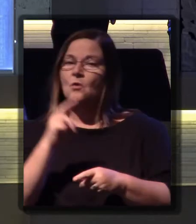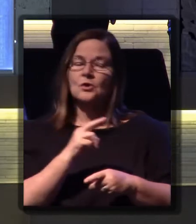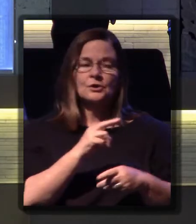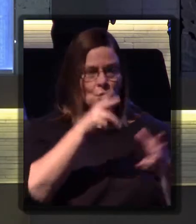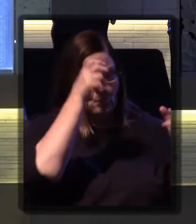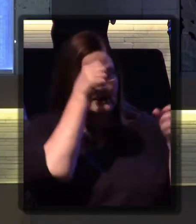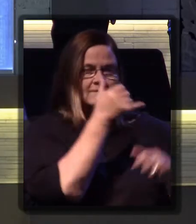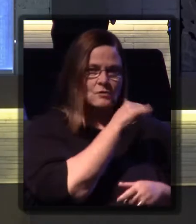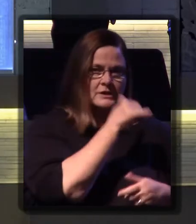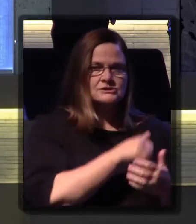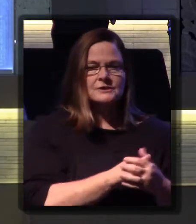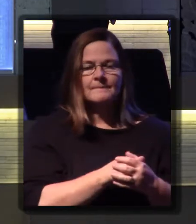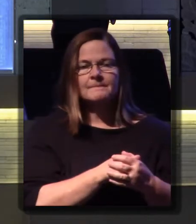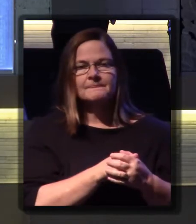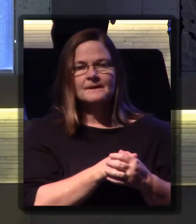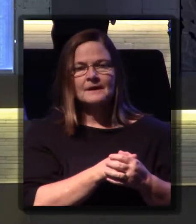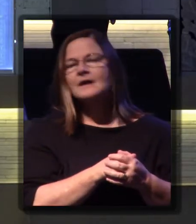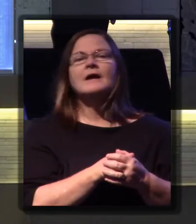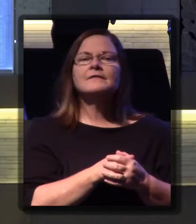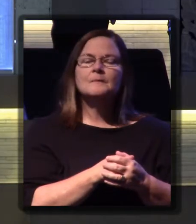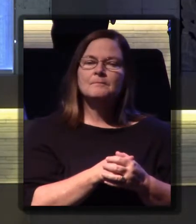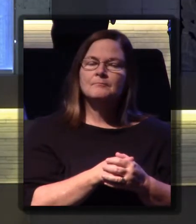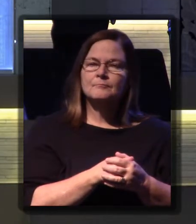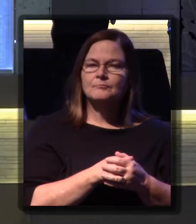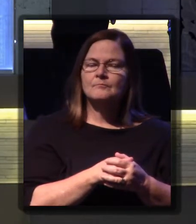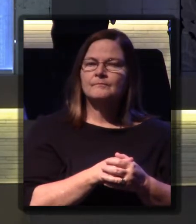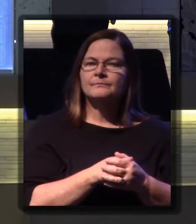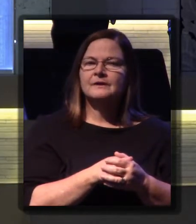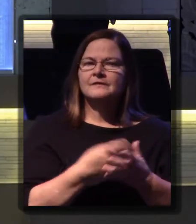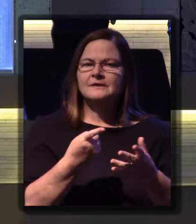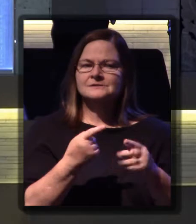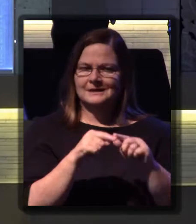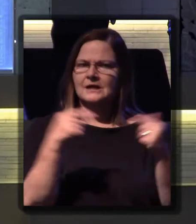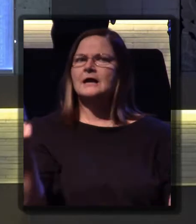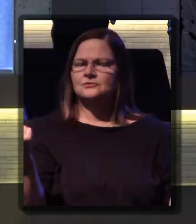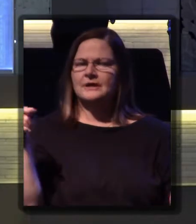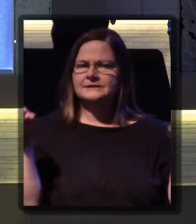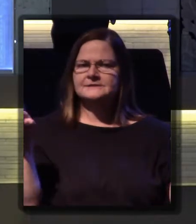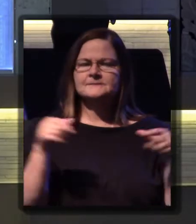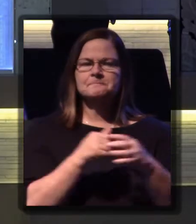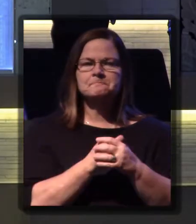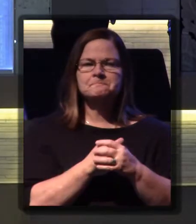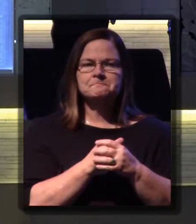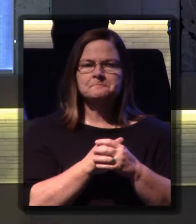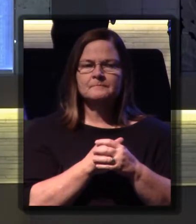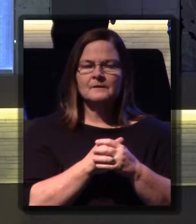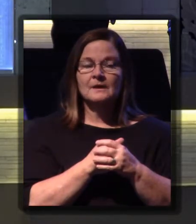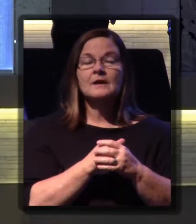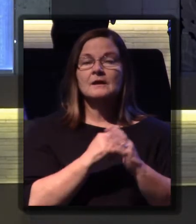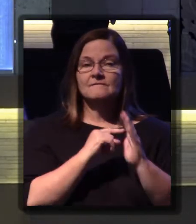a wise, righteous person, or you're a wicked, foolish person. And the Proverbs, you know, they kind of paint